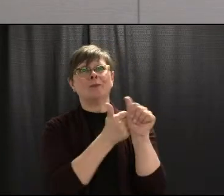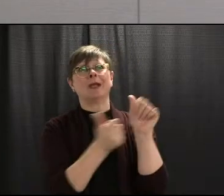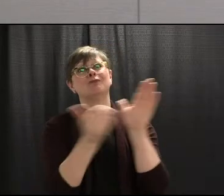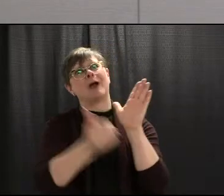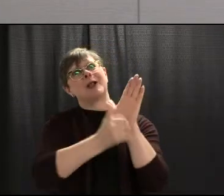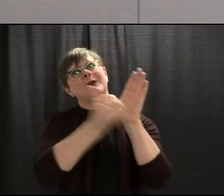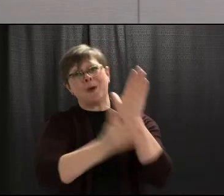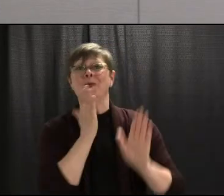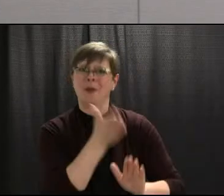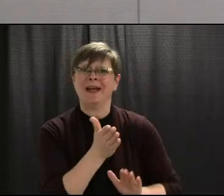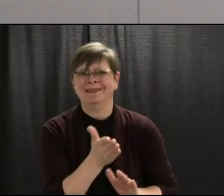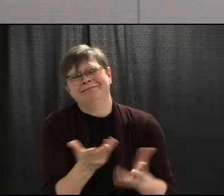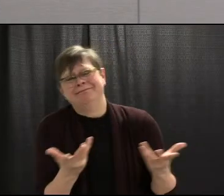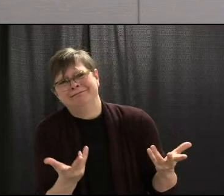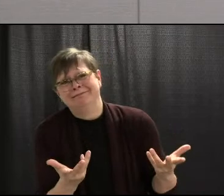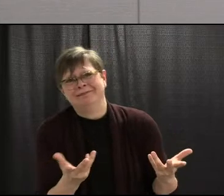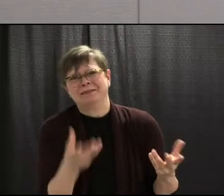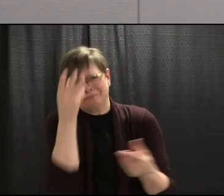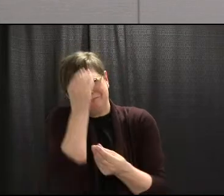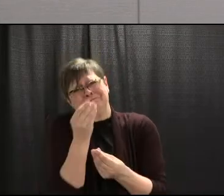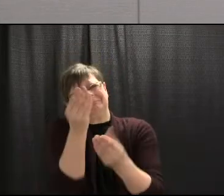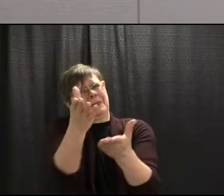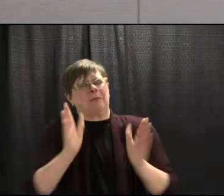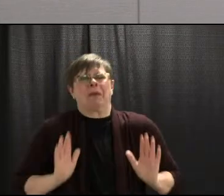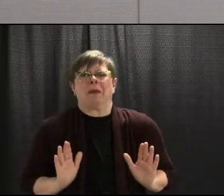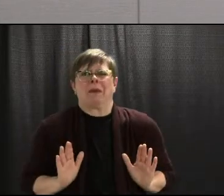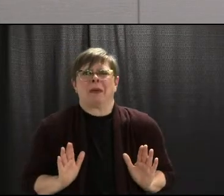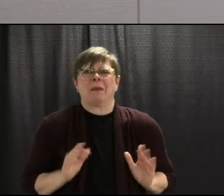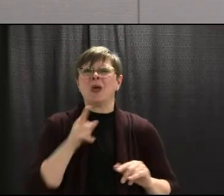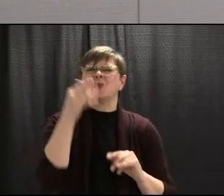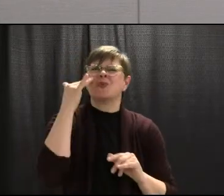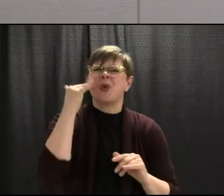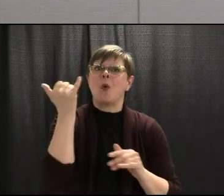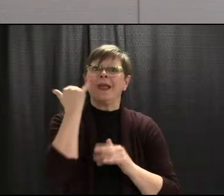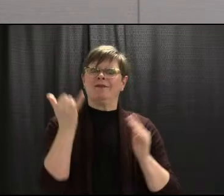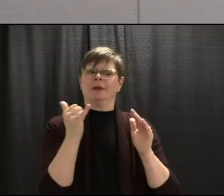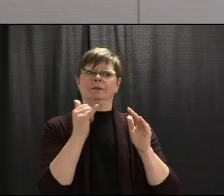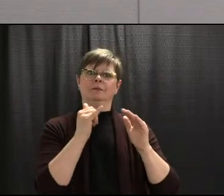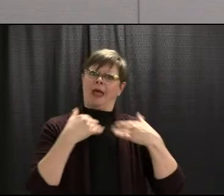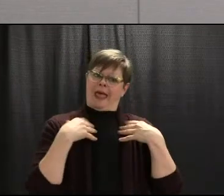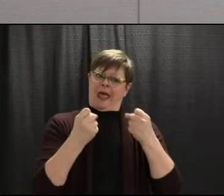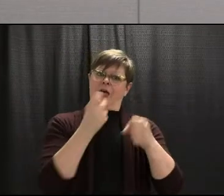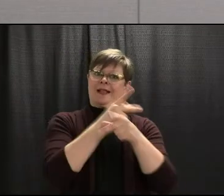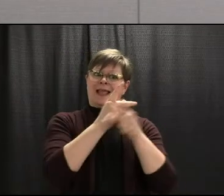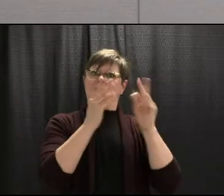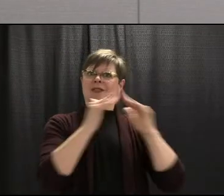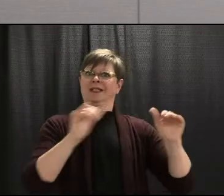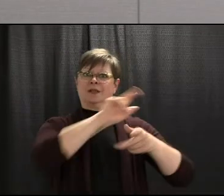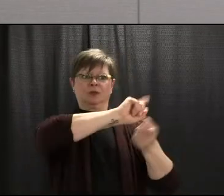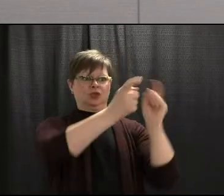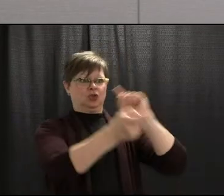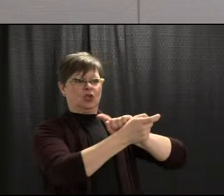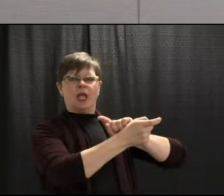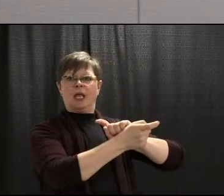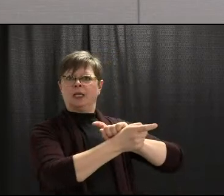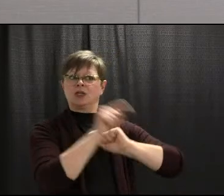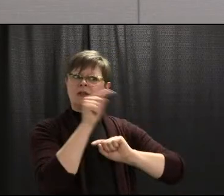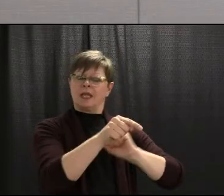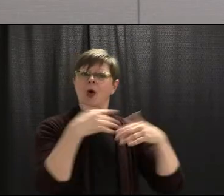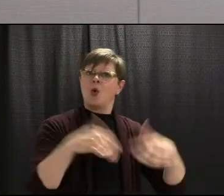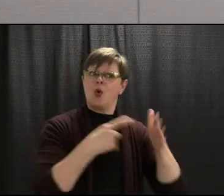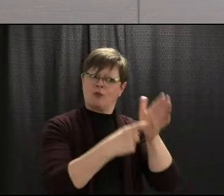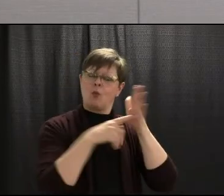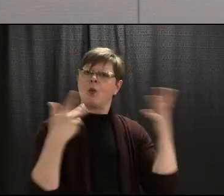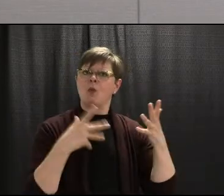will, because you can understand that changing a system requires a long-term vision, a